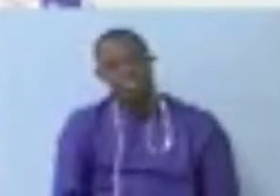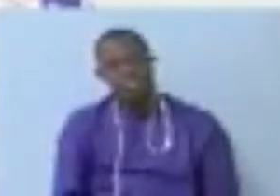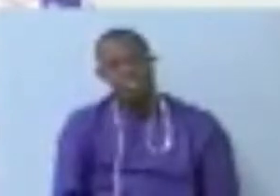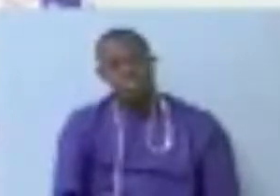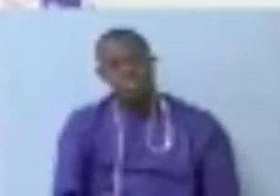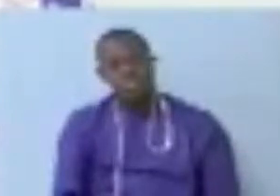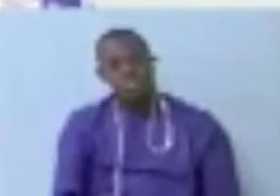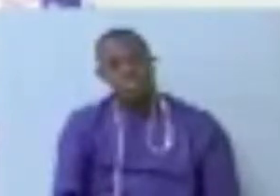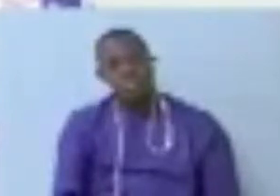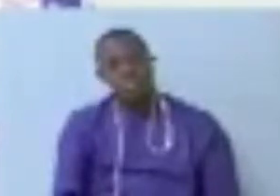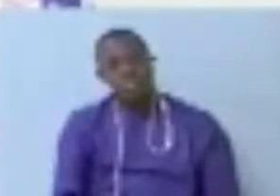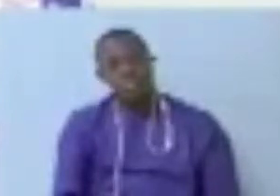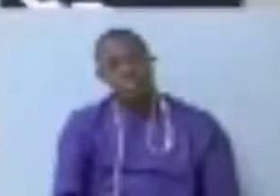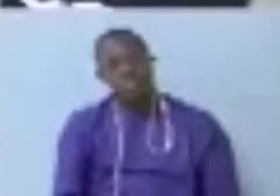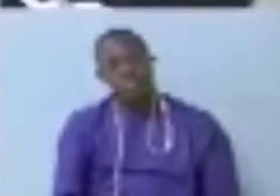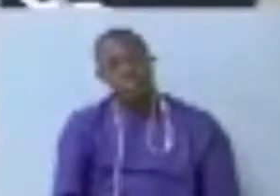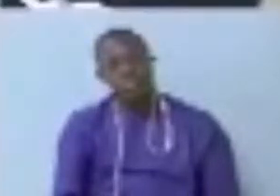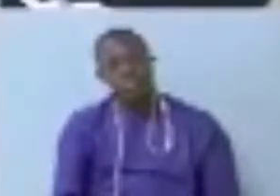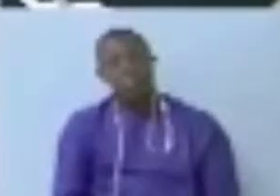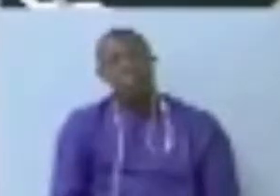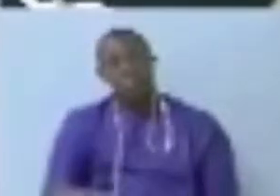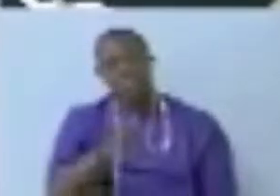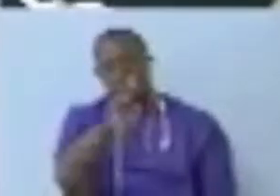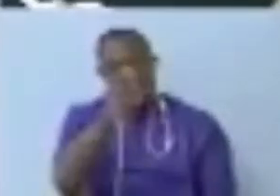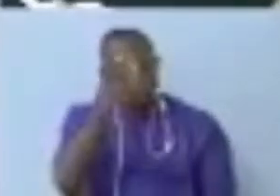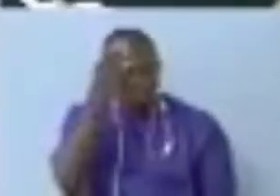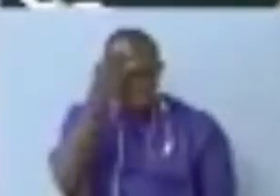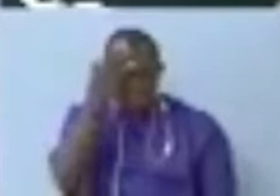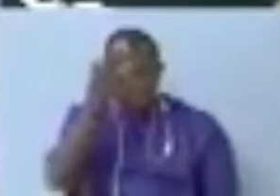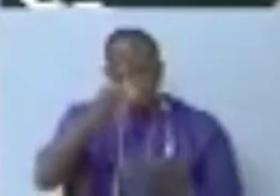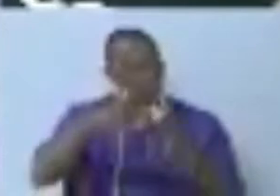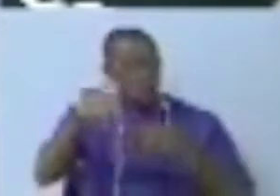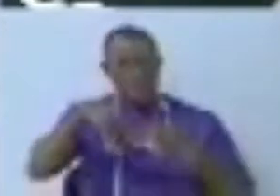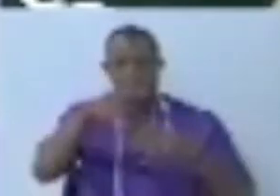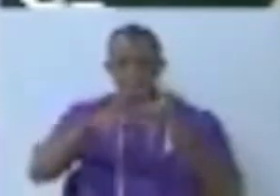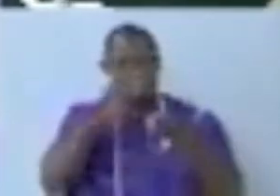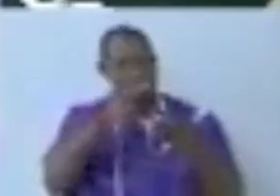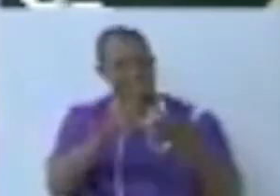You had constructive knowledge of this.